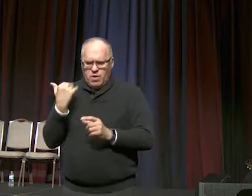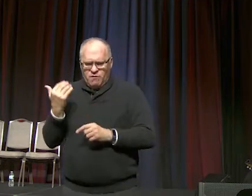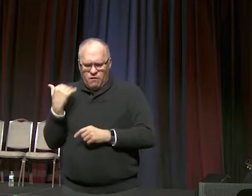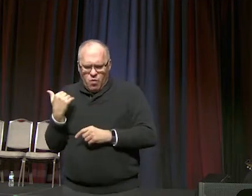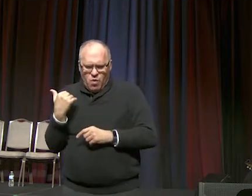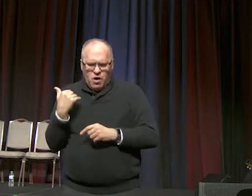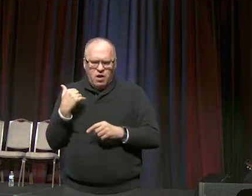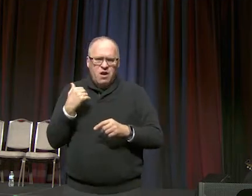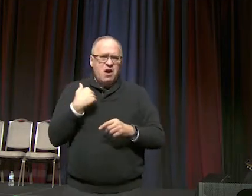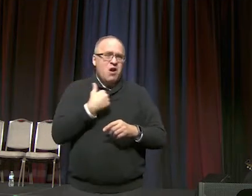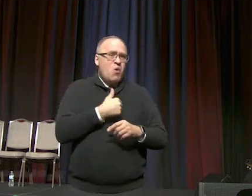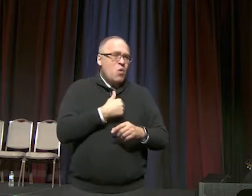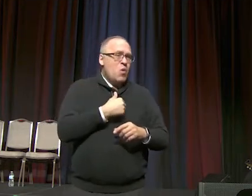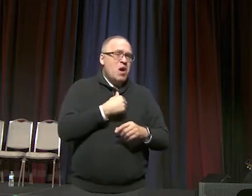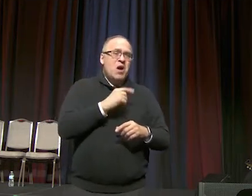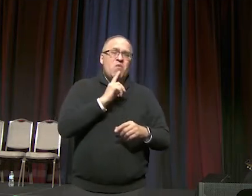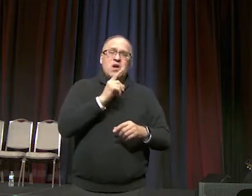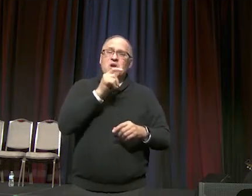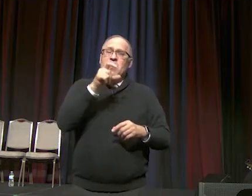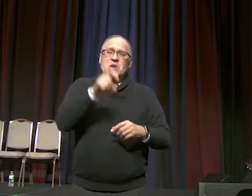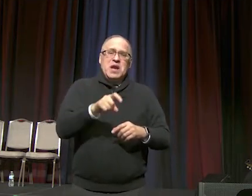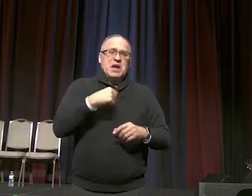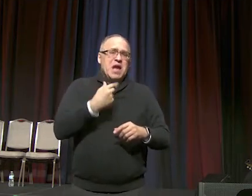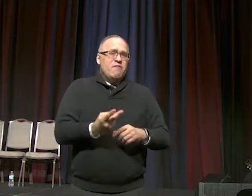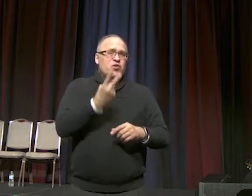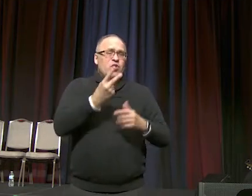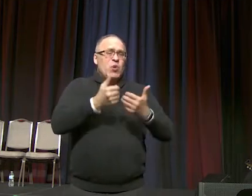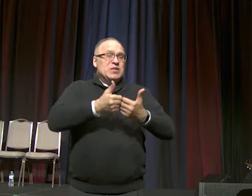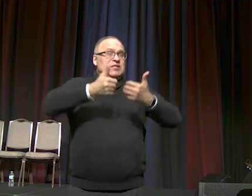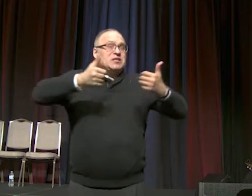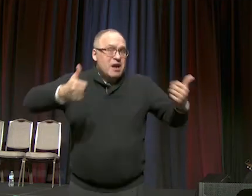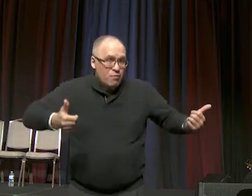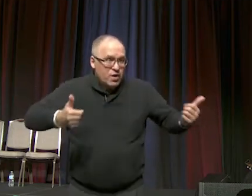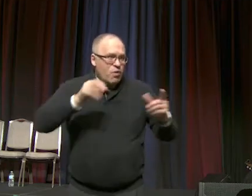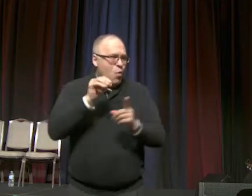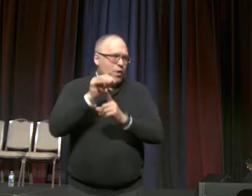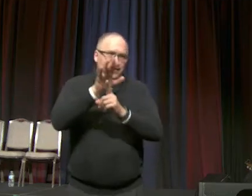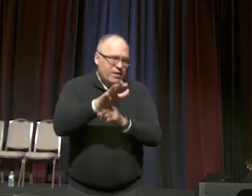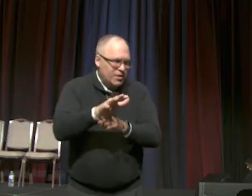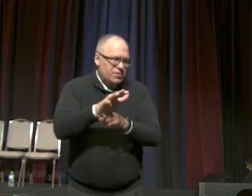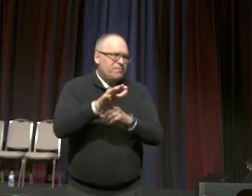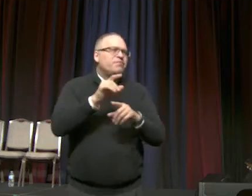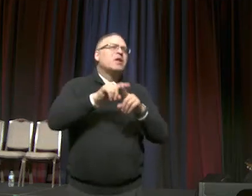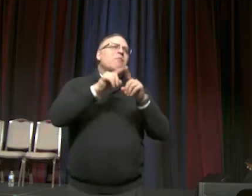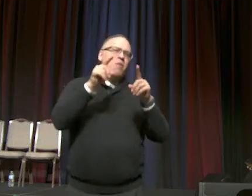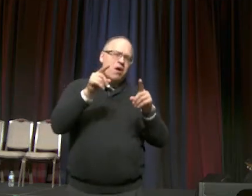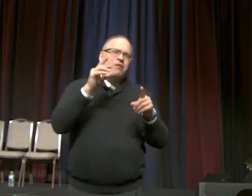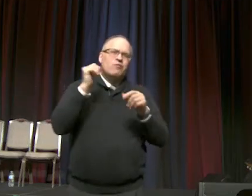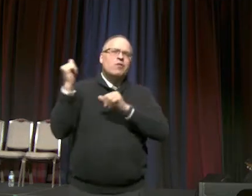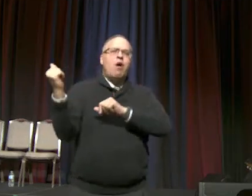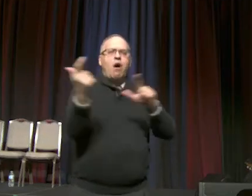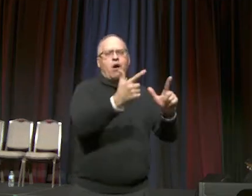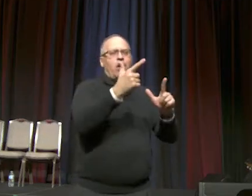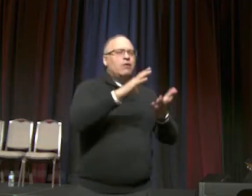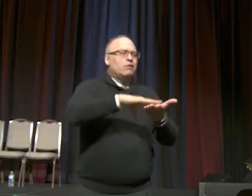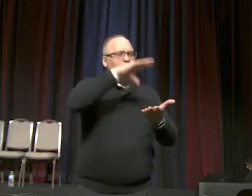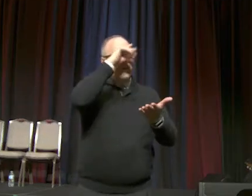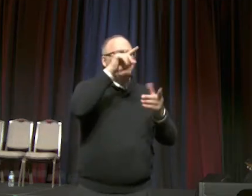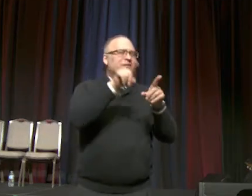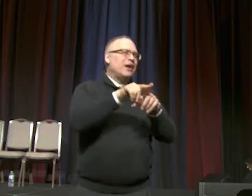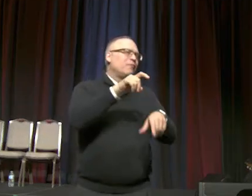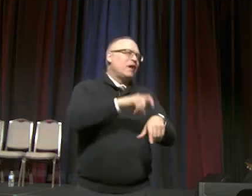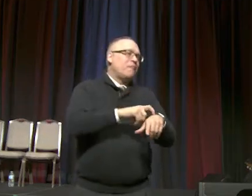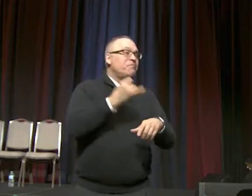there really is not a need to do 2 separate orientations, but everyone can learn the same things at the same time, because if